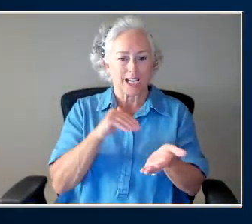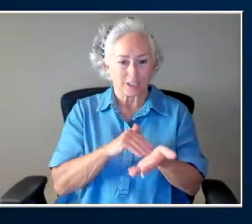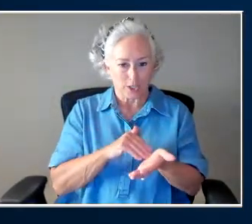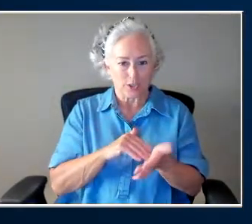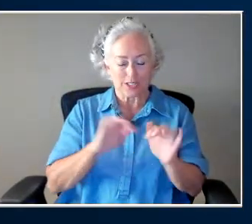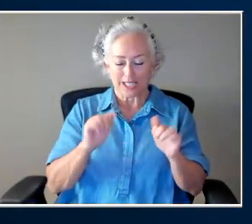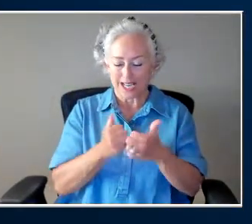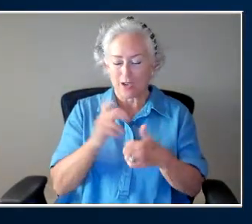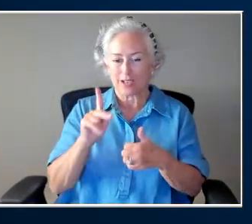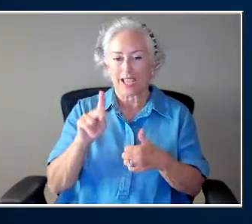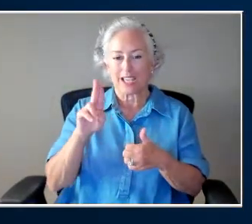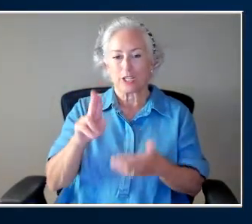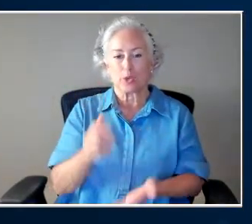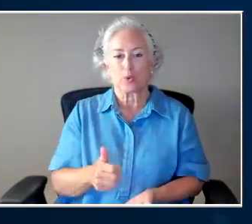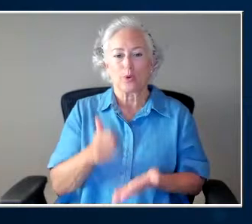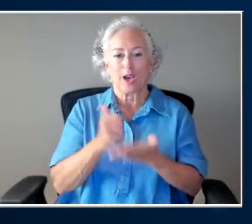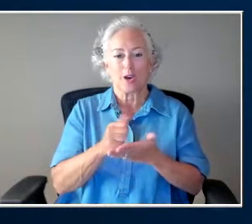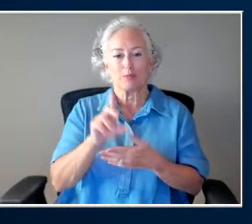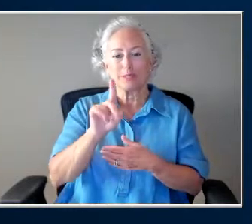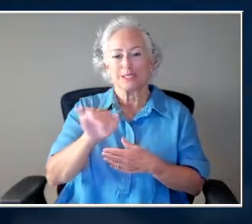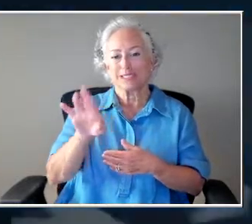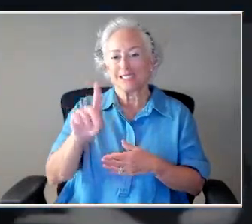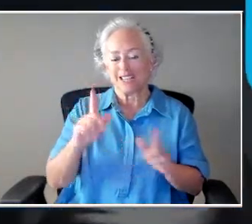Wednesday at 8.